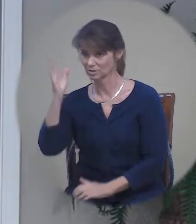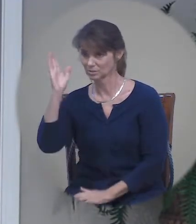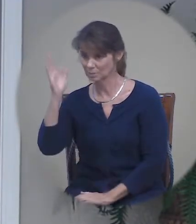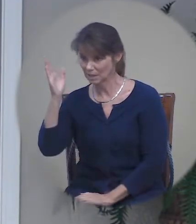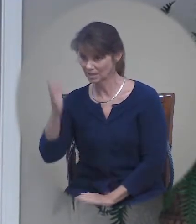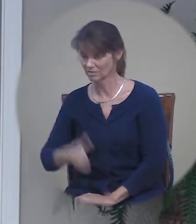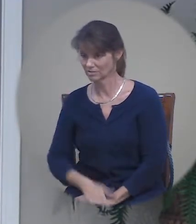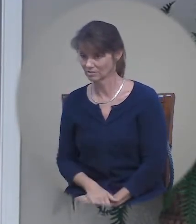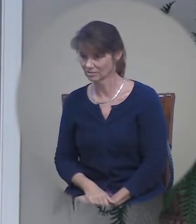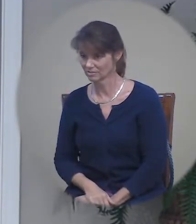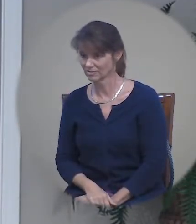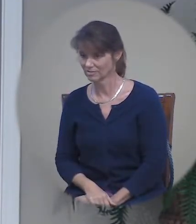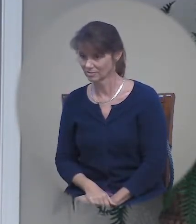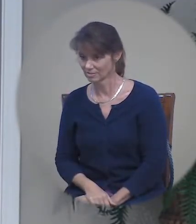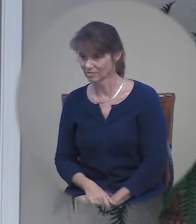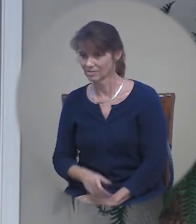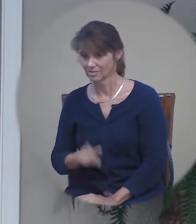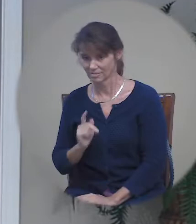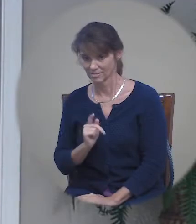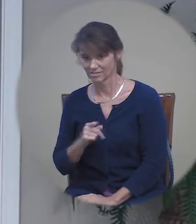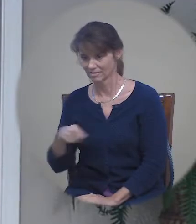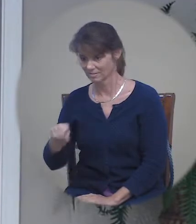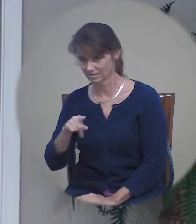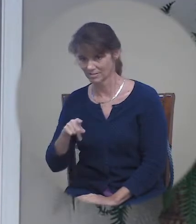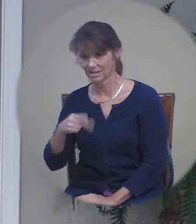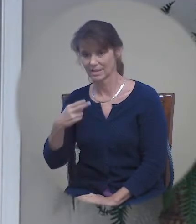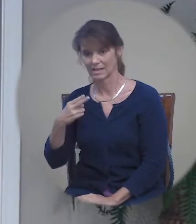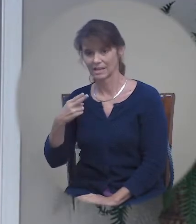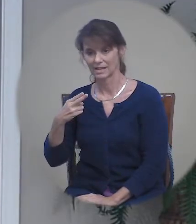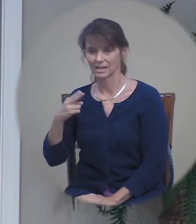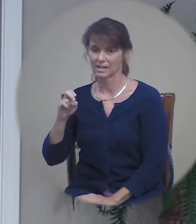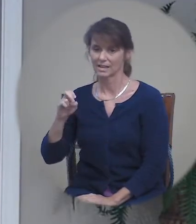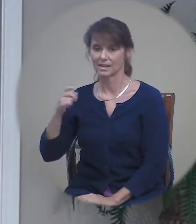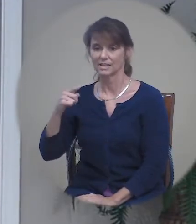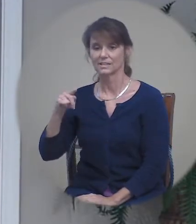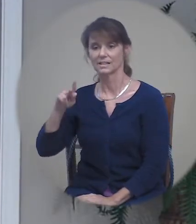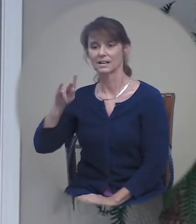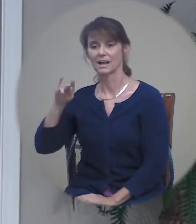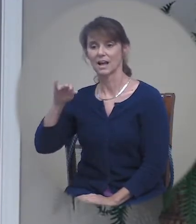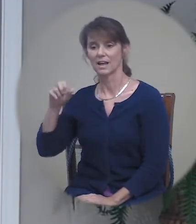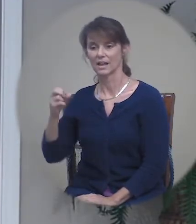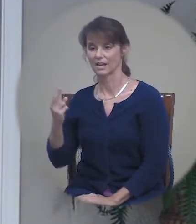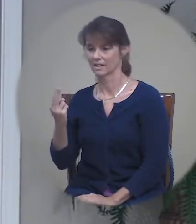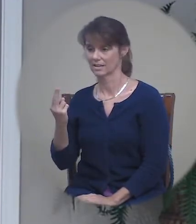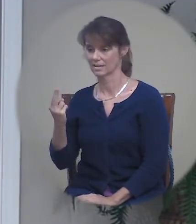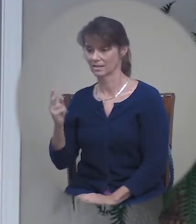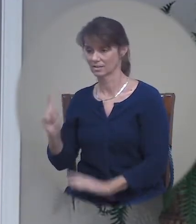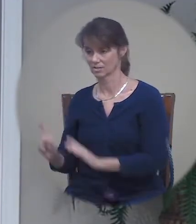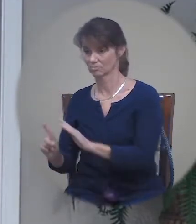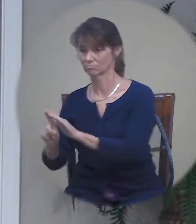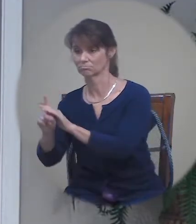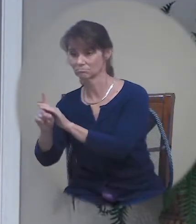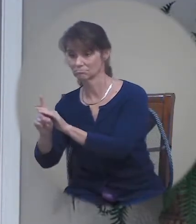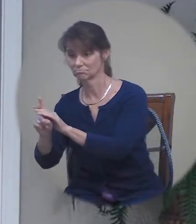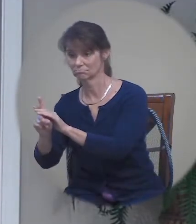makes this speech to this delegation that Hezekiah comes out to meet them.